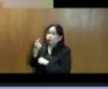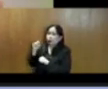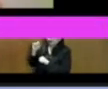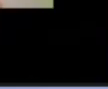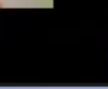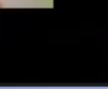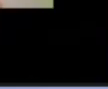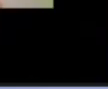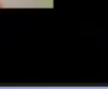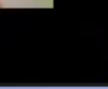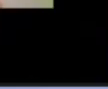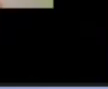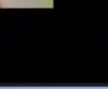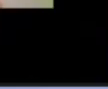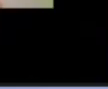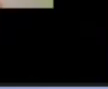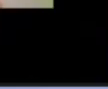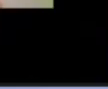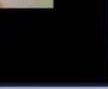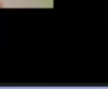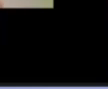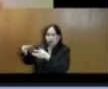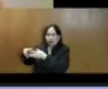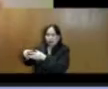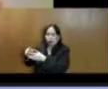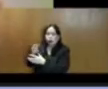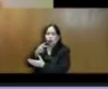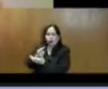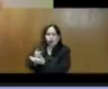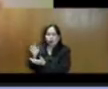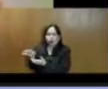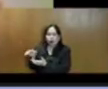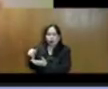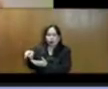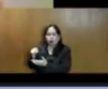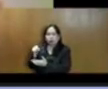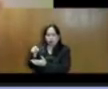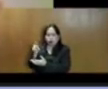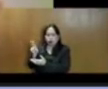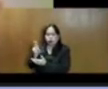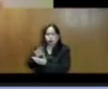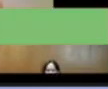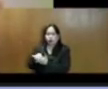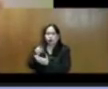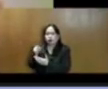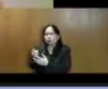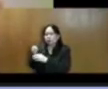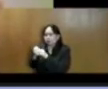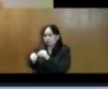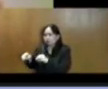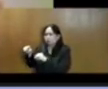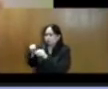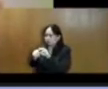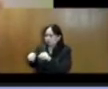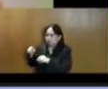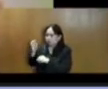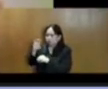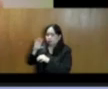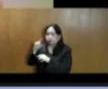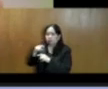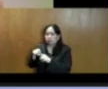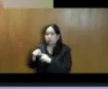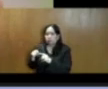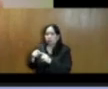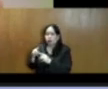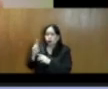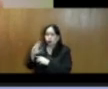dirty jobs are those in that sector as well. So they really just have to use, you know, tools such as, you know,